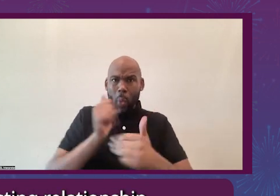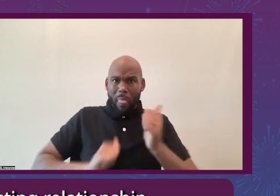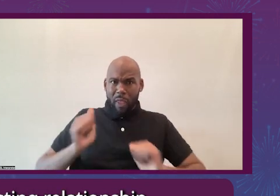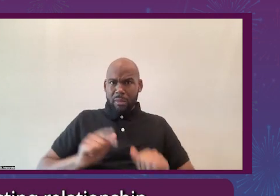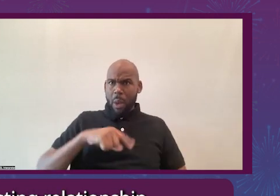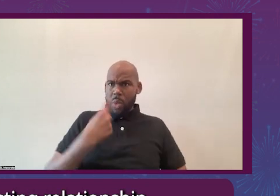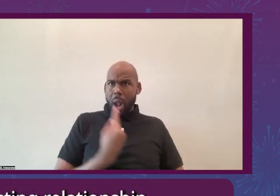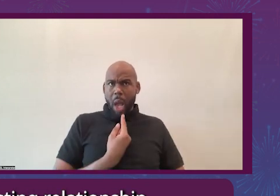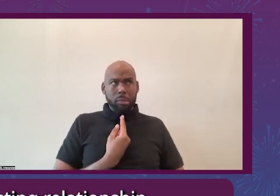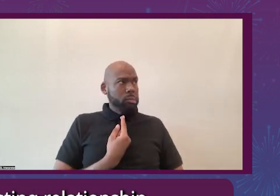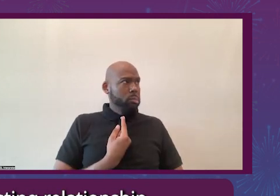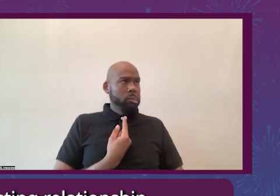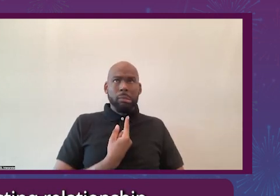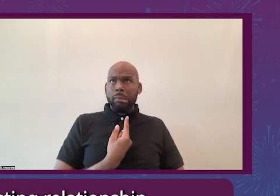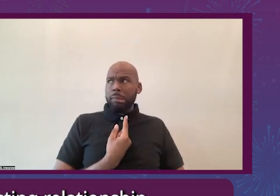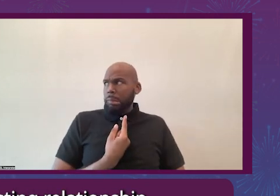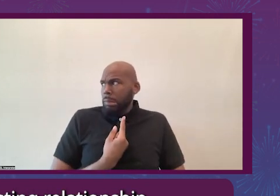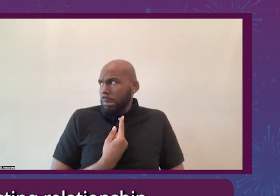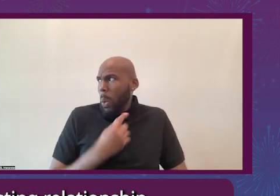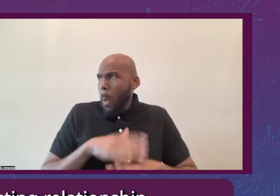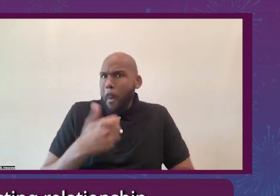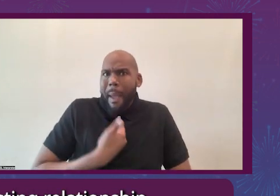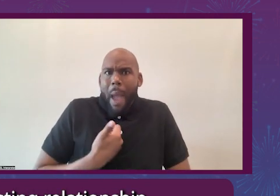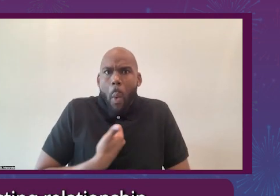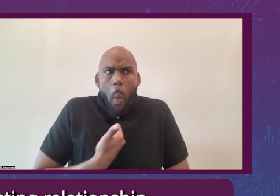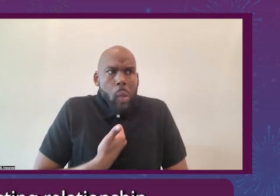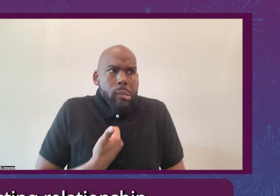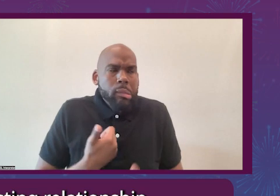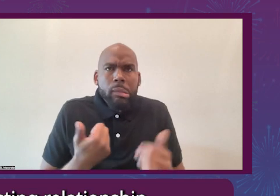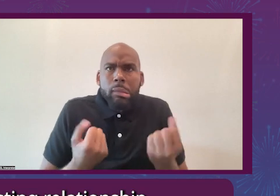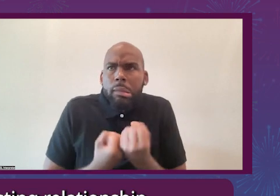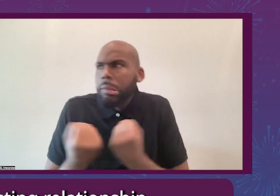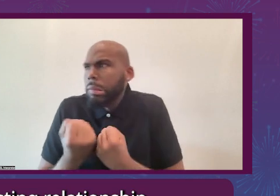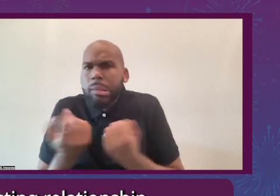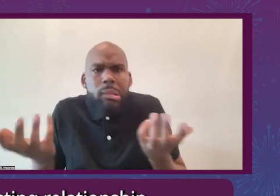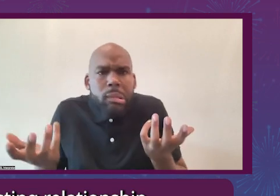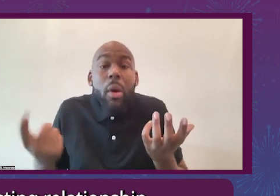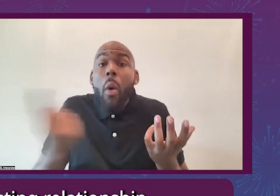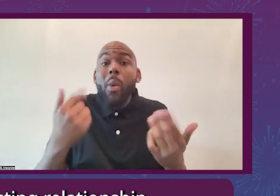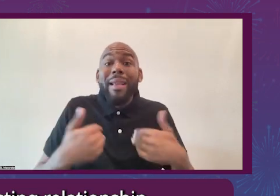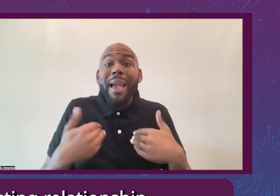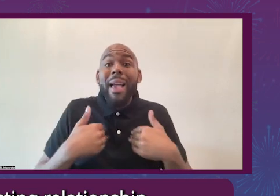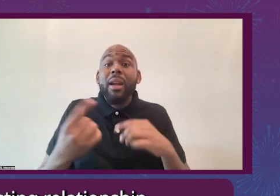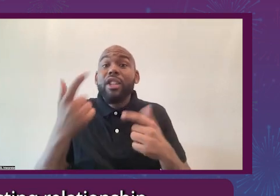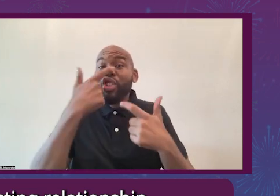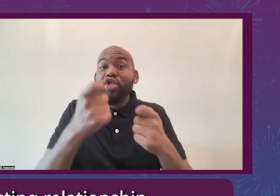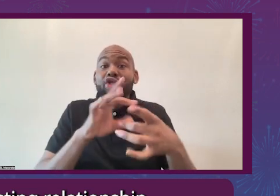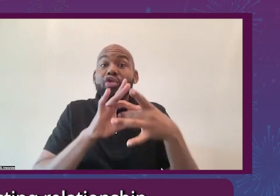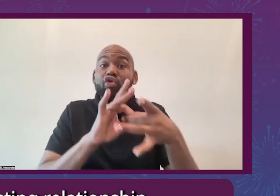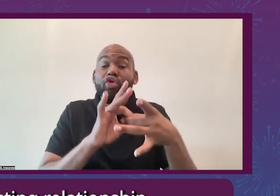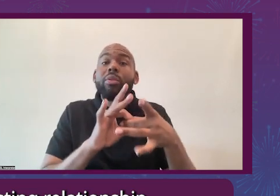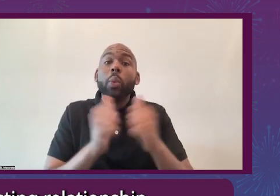my own, and I always had a interesting relationship with my identity